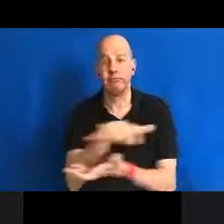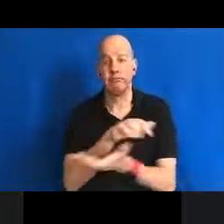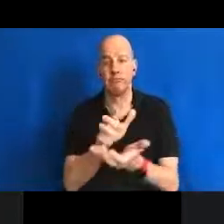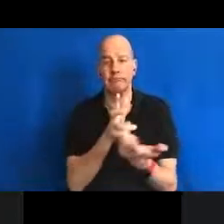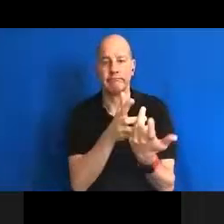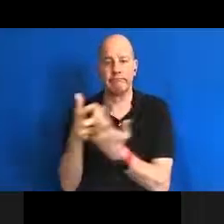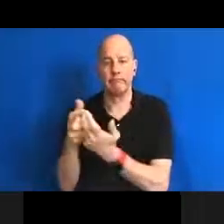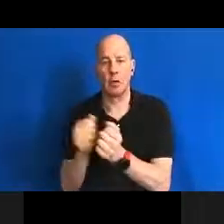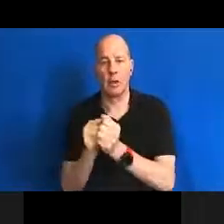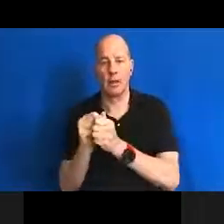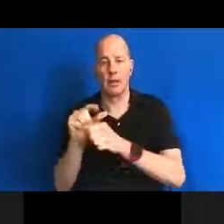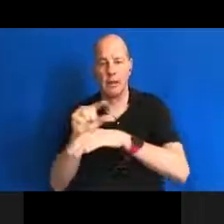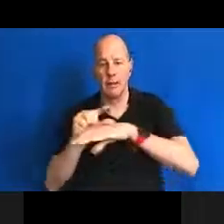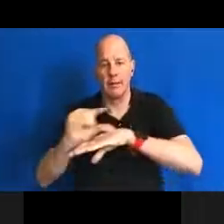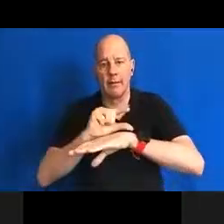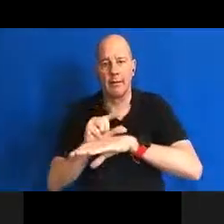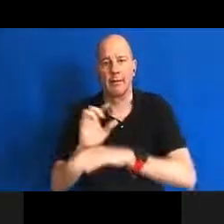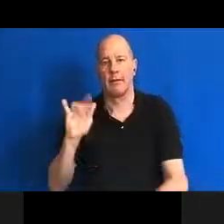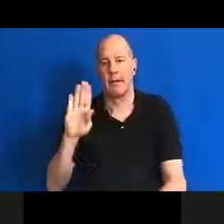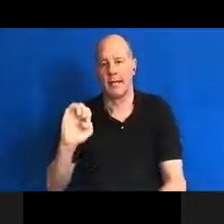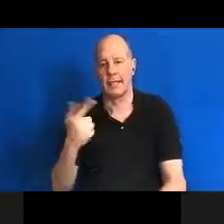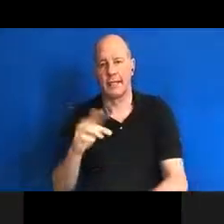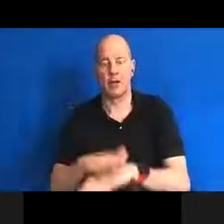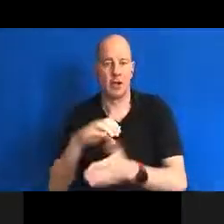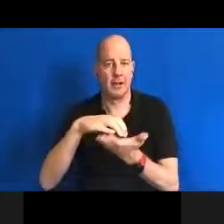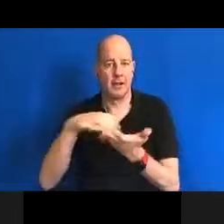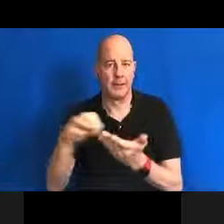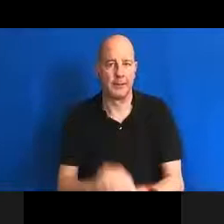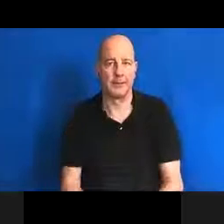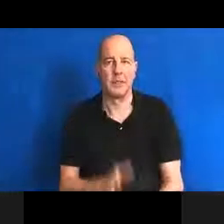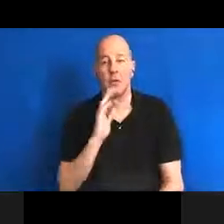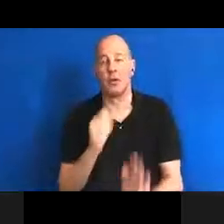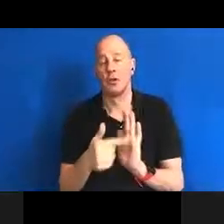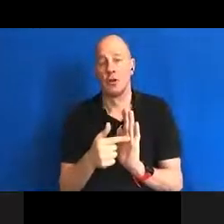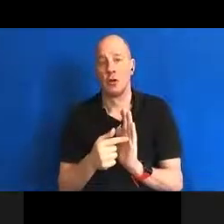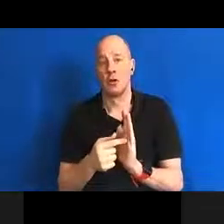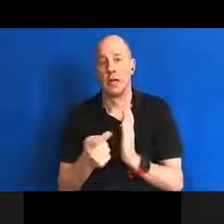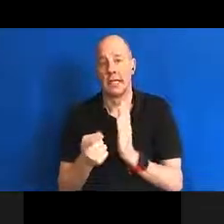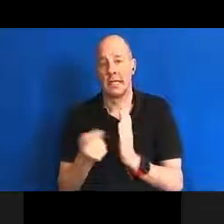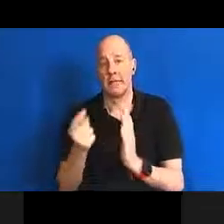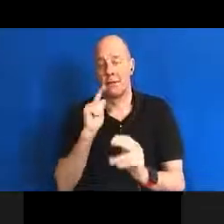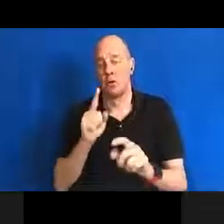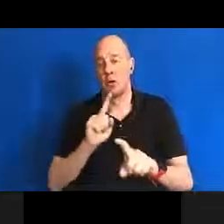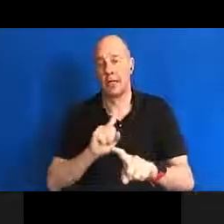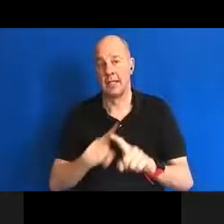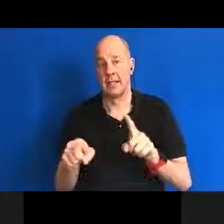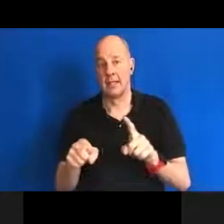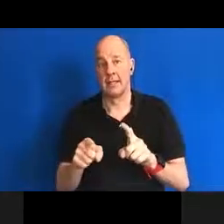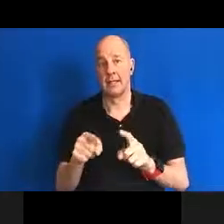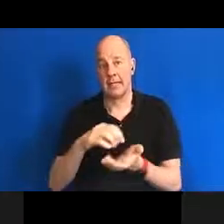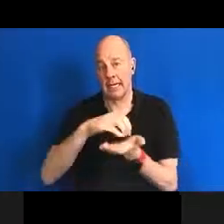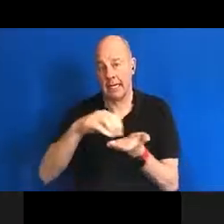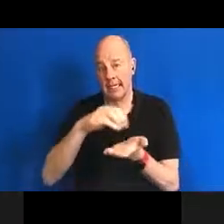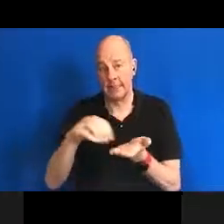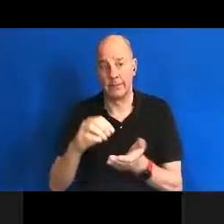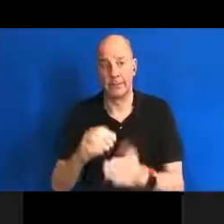icings. And we'll show you like first, like what the defaults are for the different cakes, and